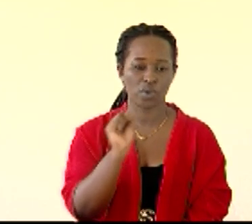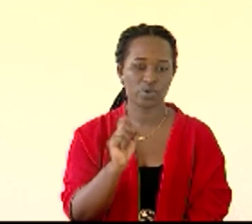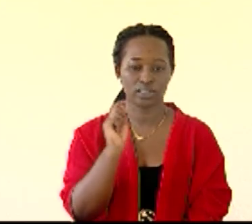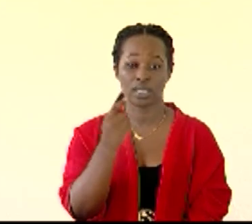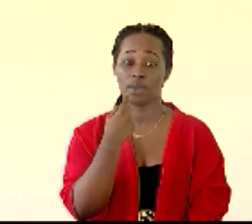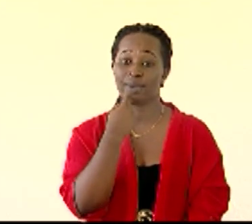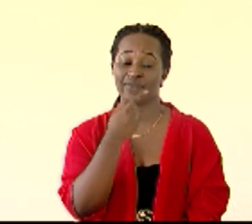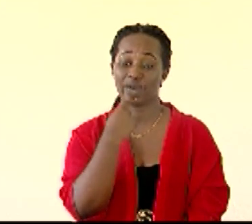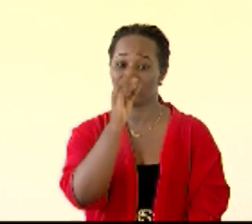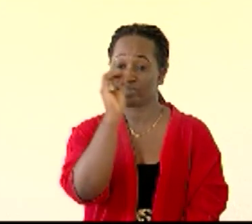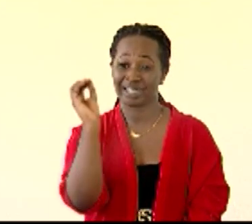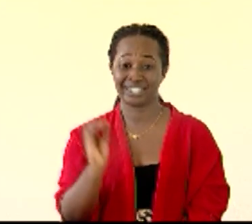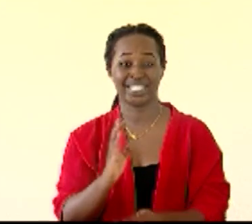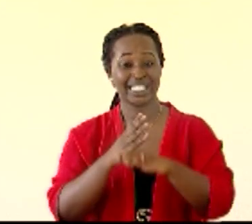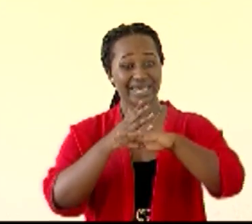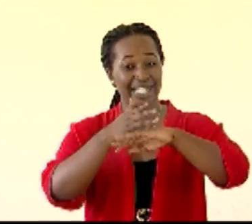50.